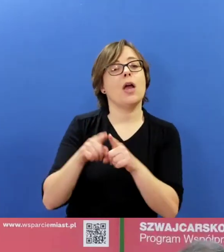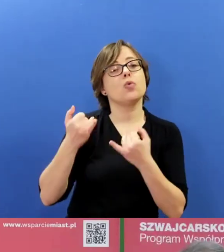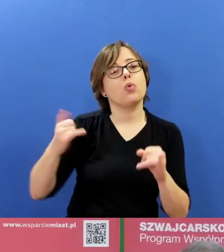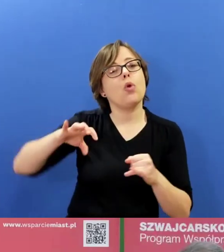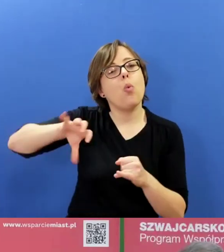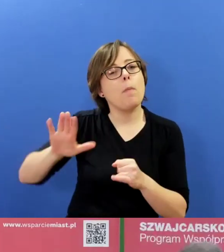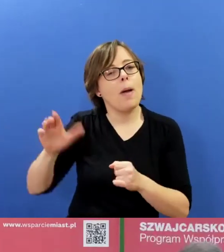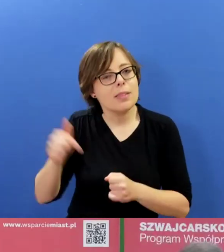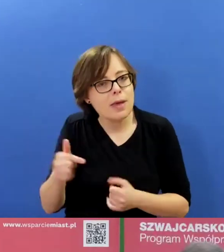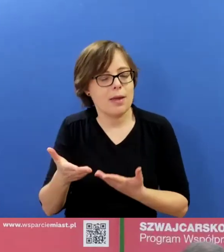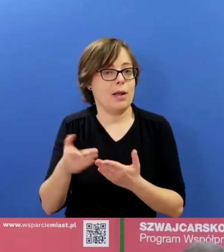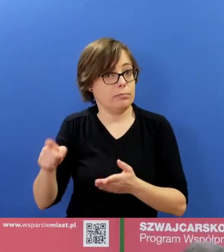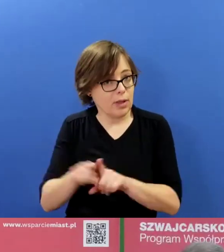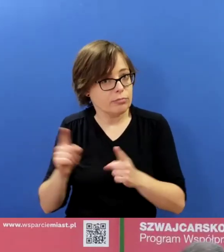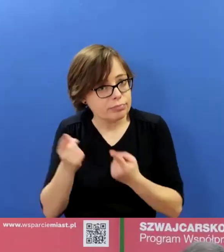who would